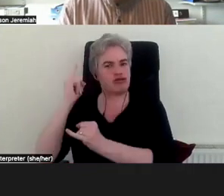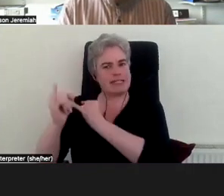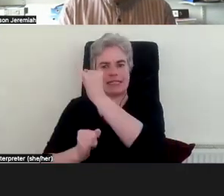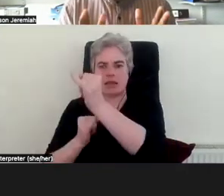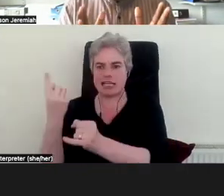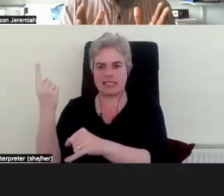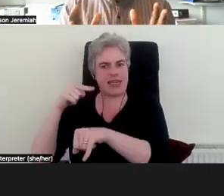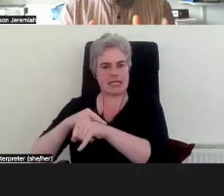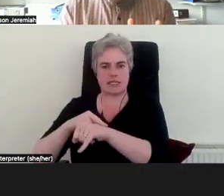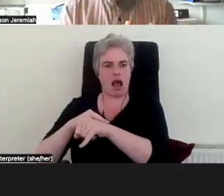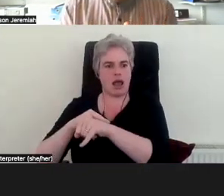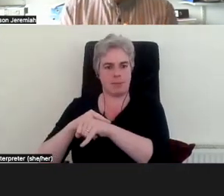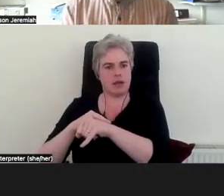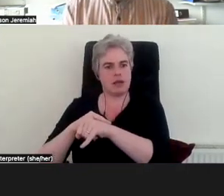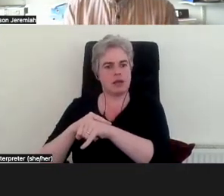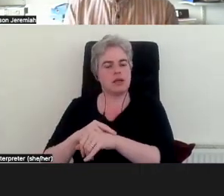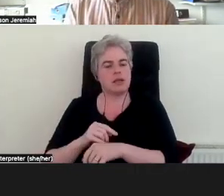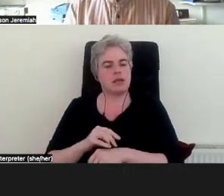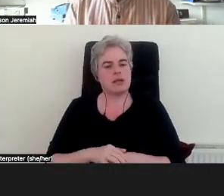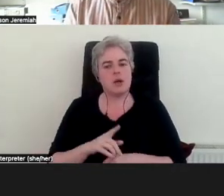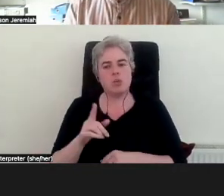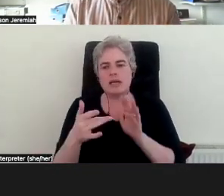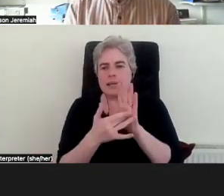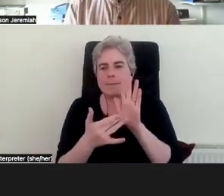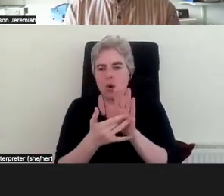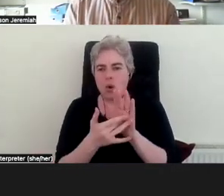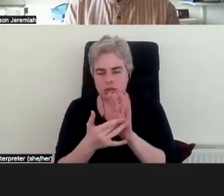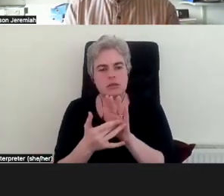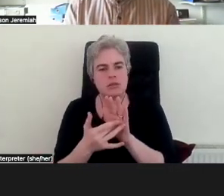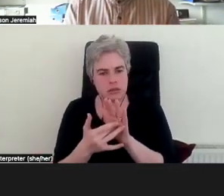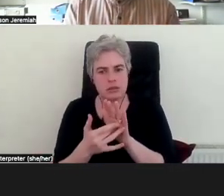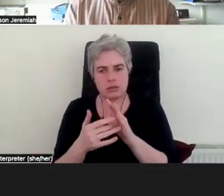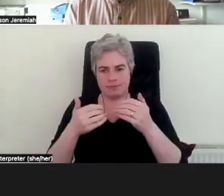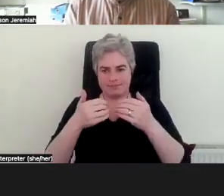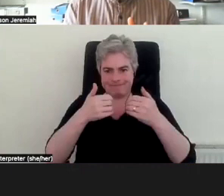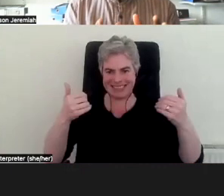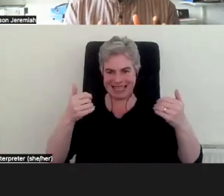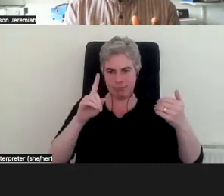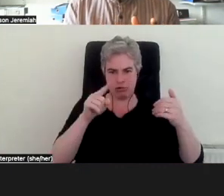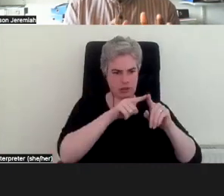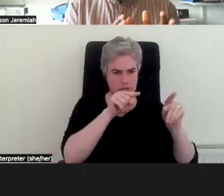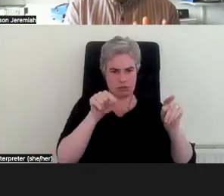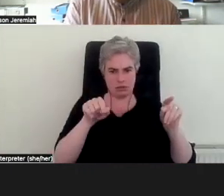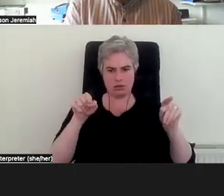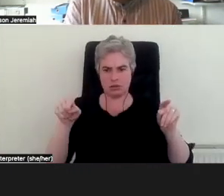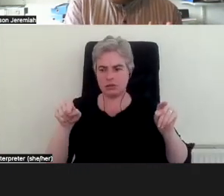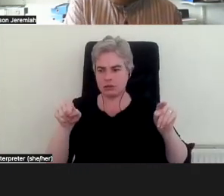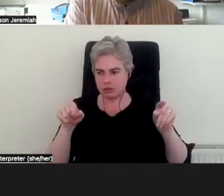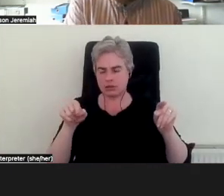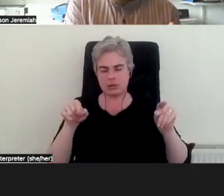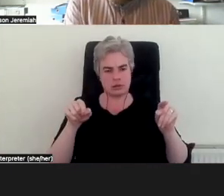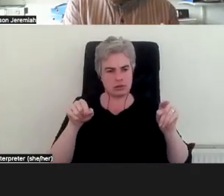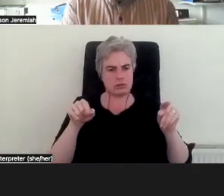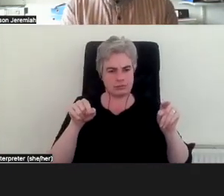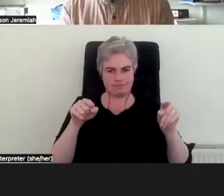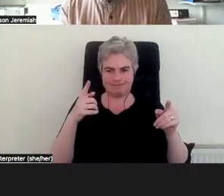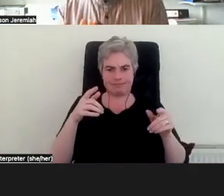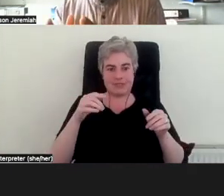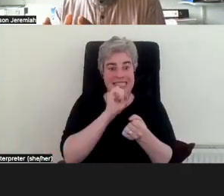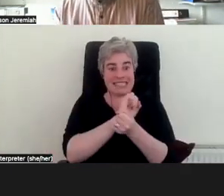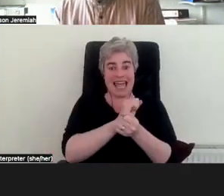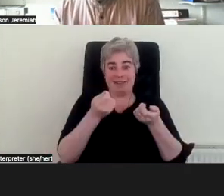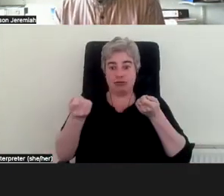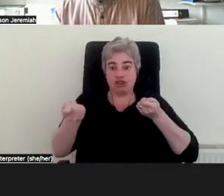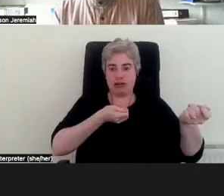time. What is important to distinguish here is that they are opposed to slave trade, but